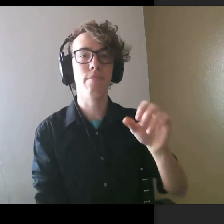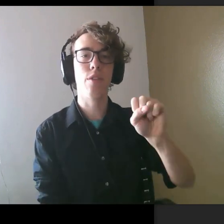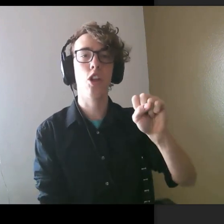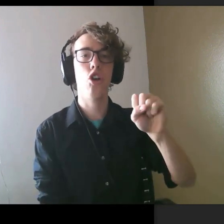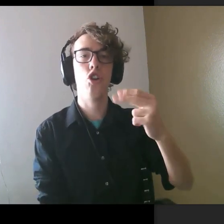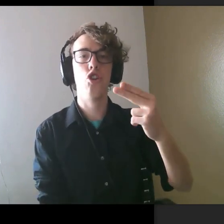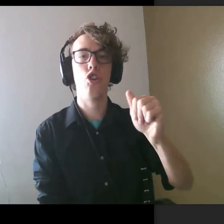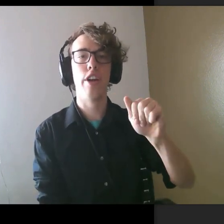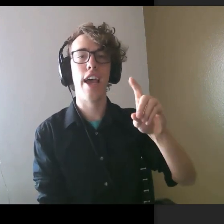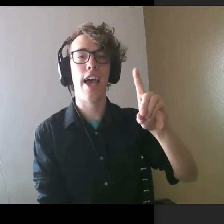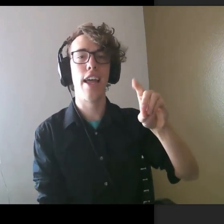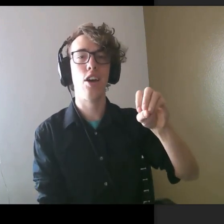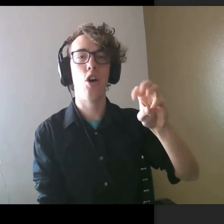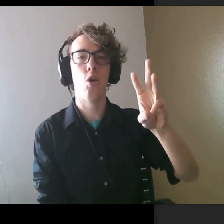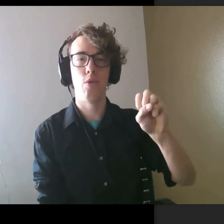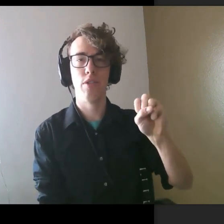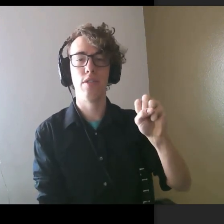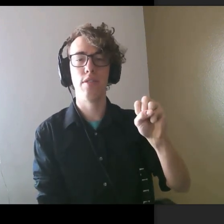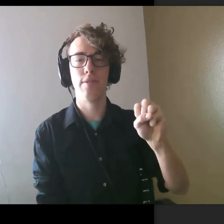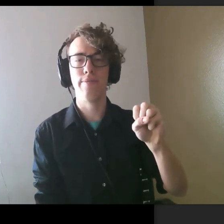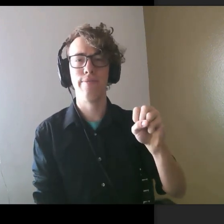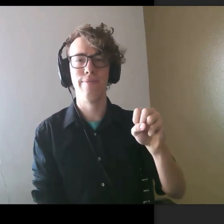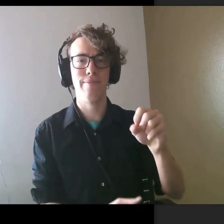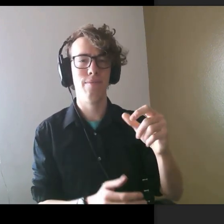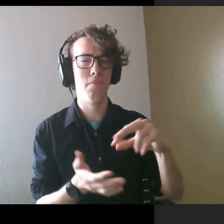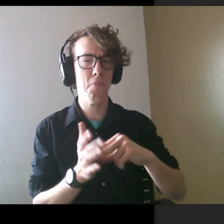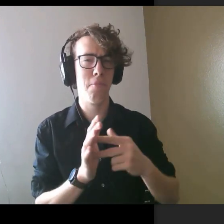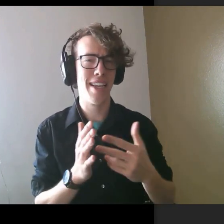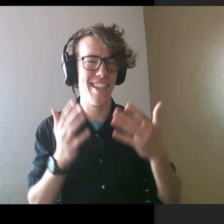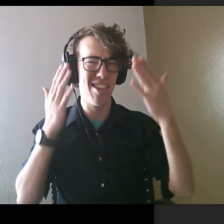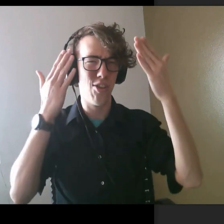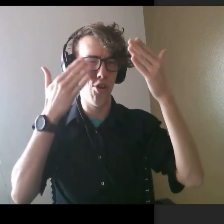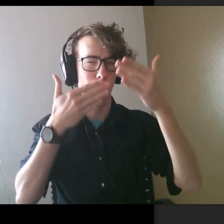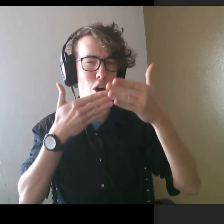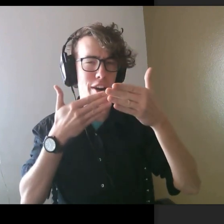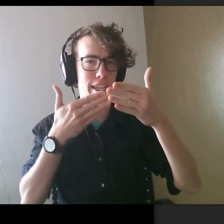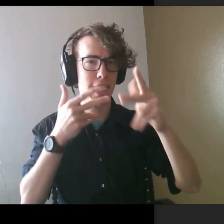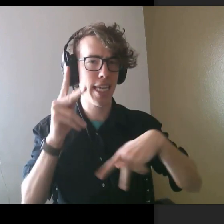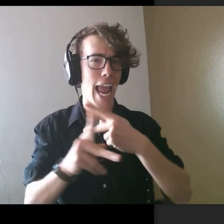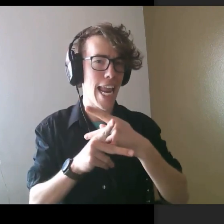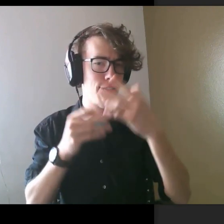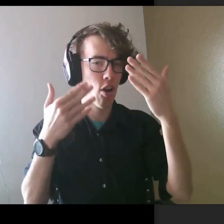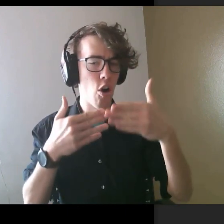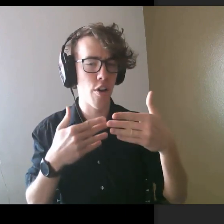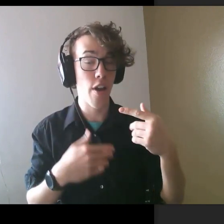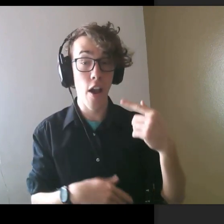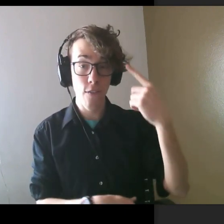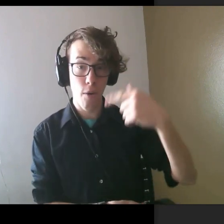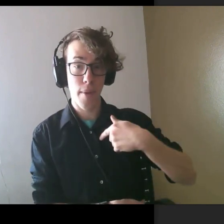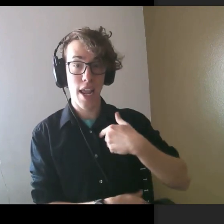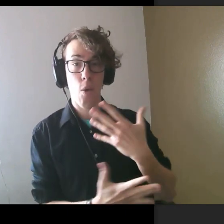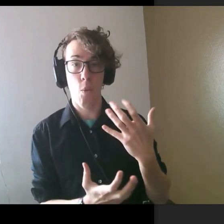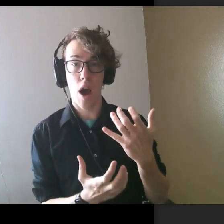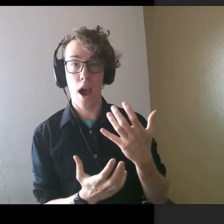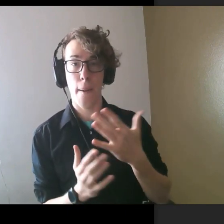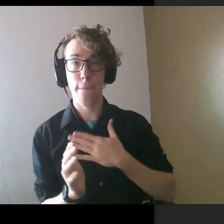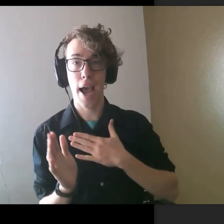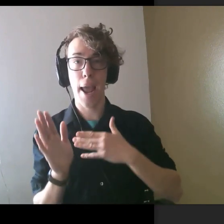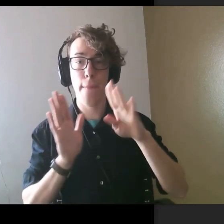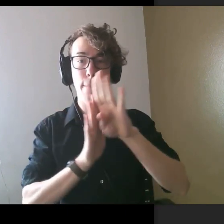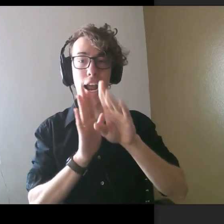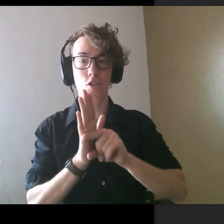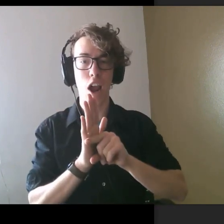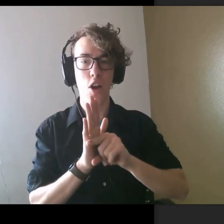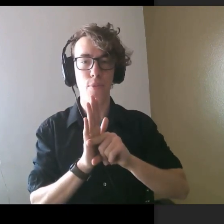darks. And in this case, I really want the background to go black. I'm not going to get it totally there, but if I